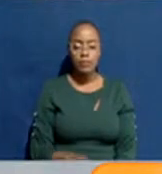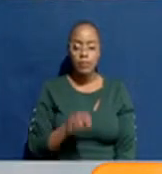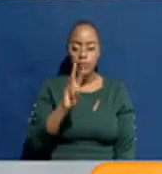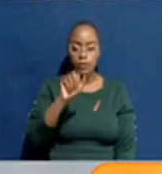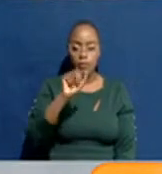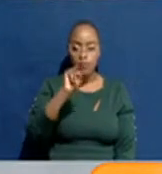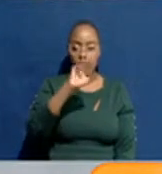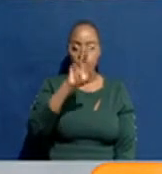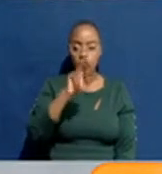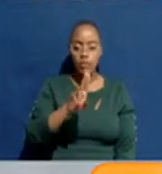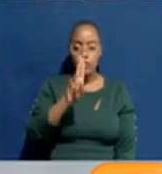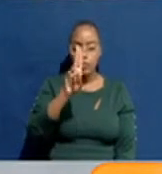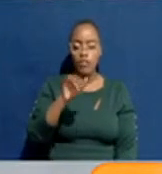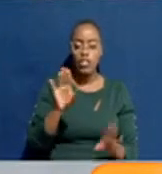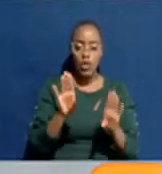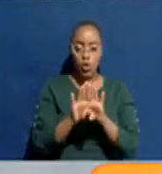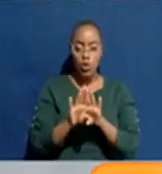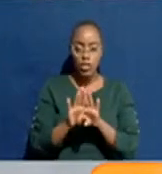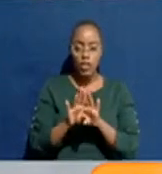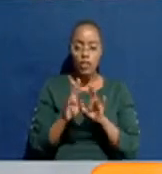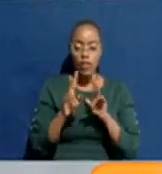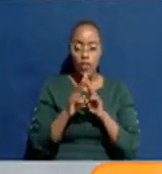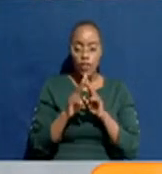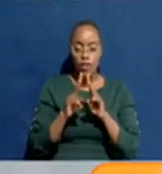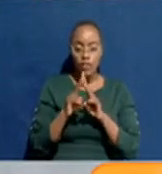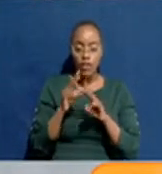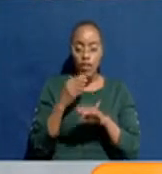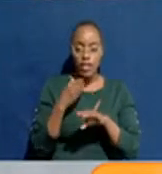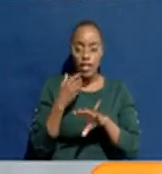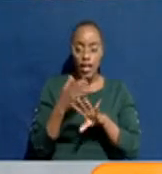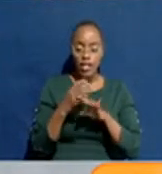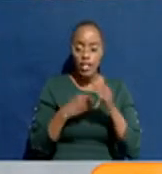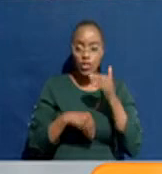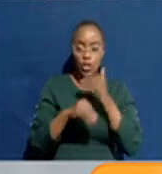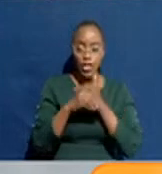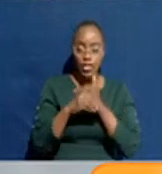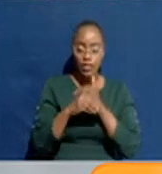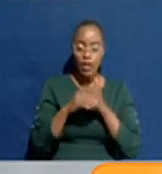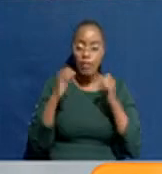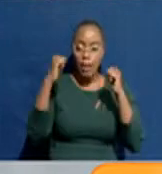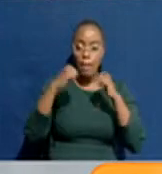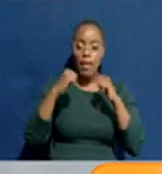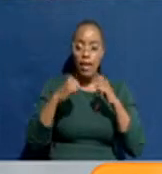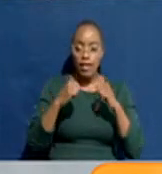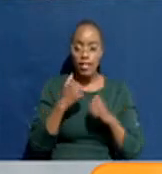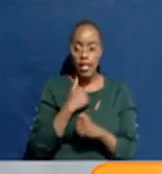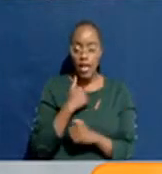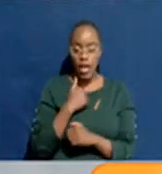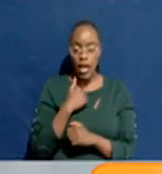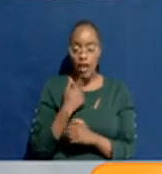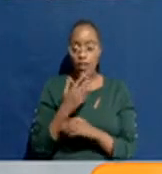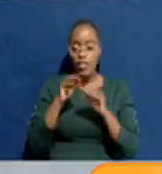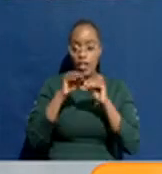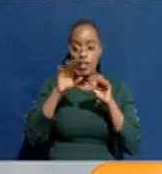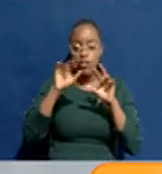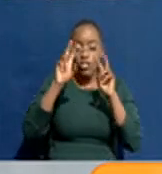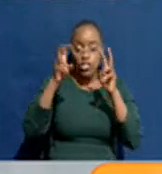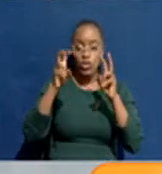Onjiro, in closing. Yes, very hard to add, to add on to that, and I agree, and I'll start on the devolution part.